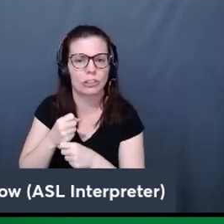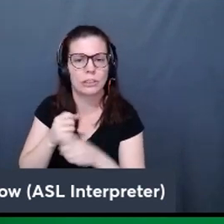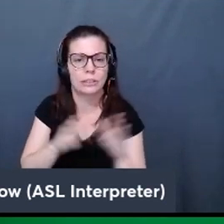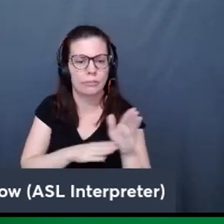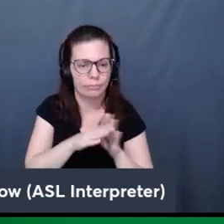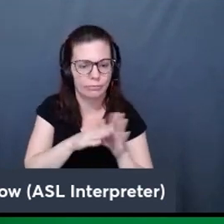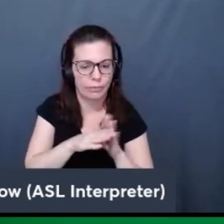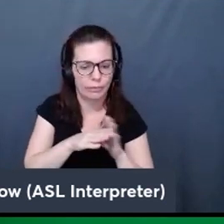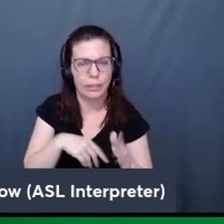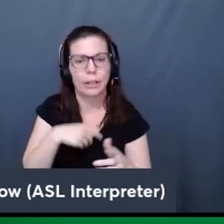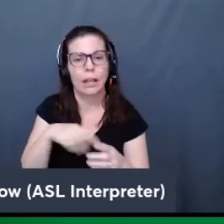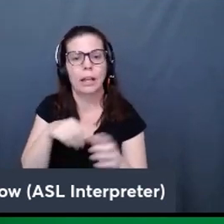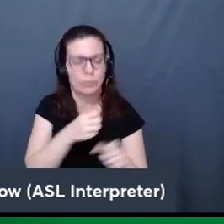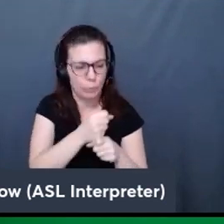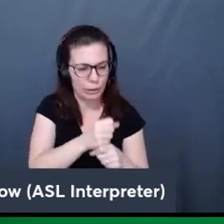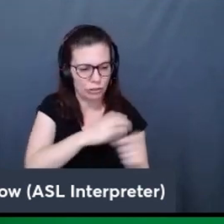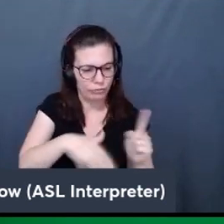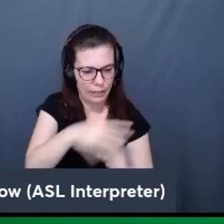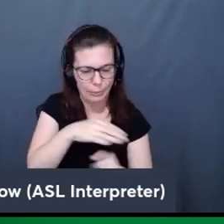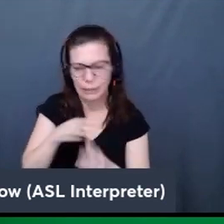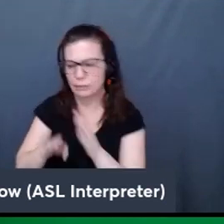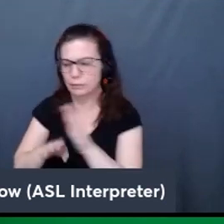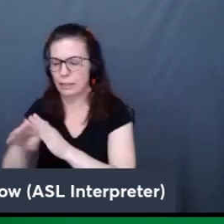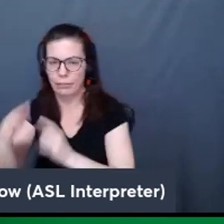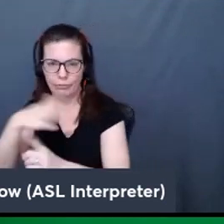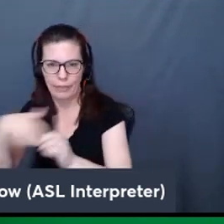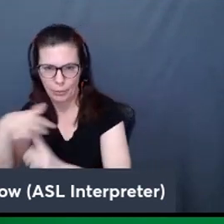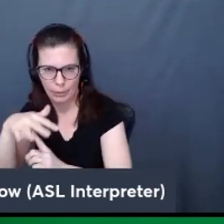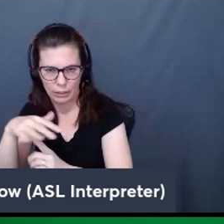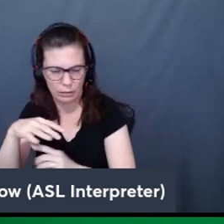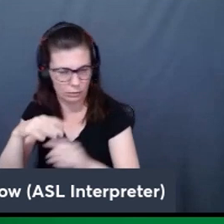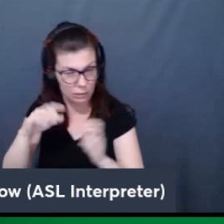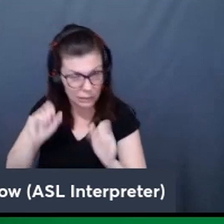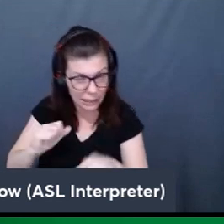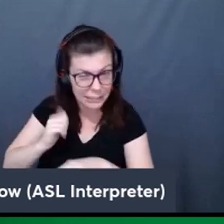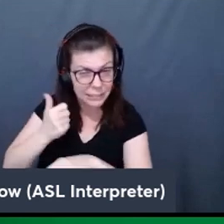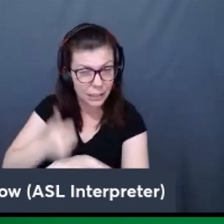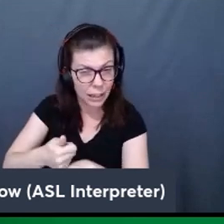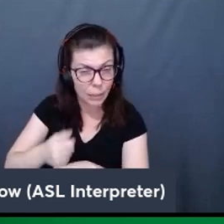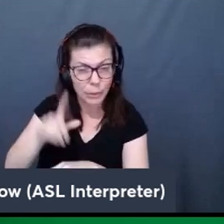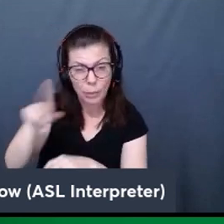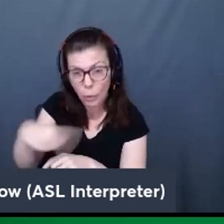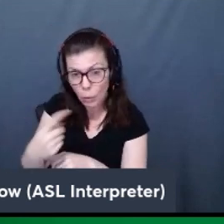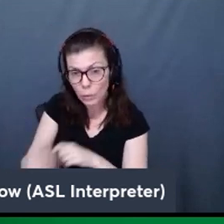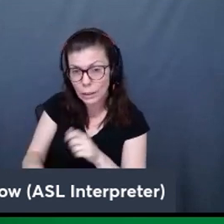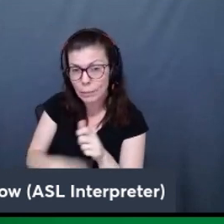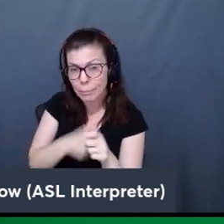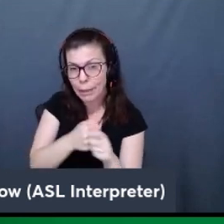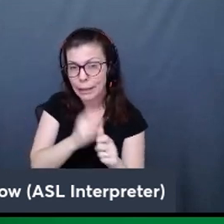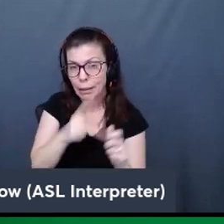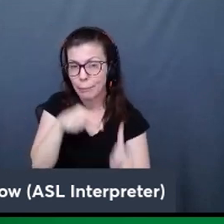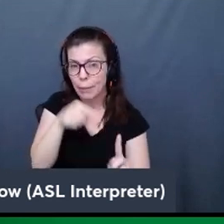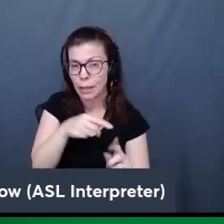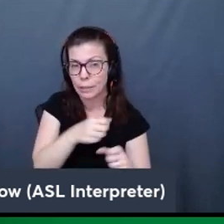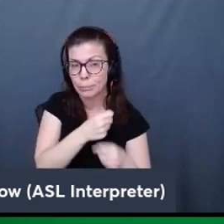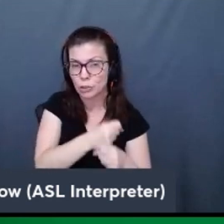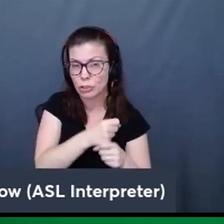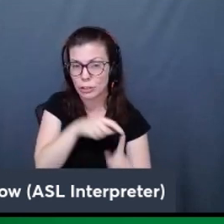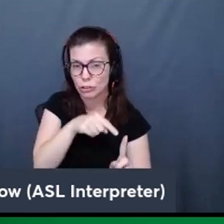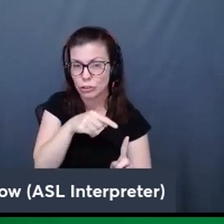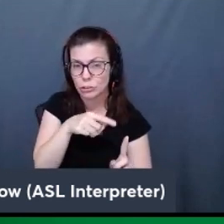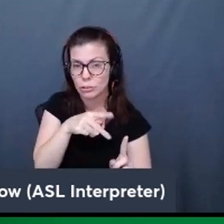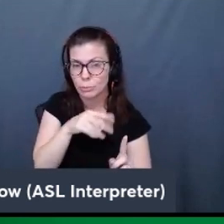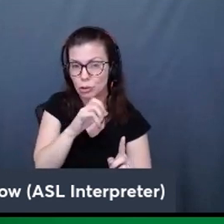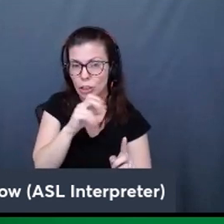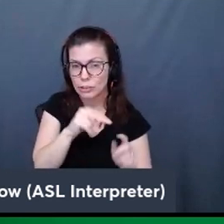environment. Could I set it up so that maybe I'm only backing up my production environment and then,